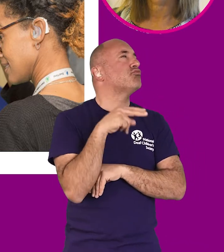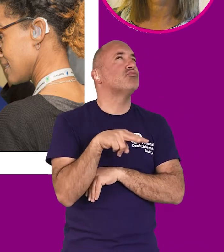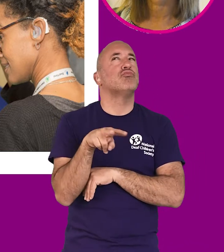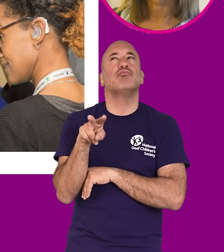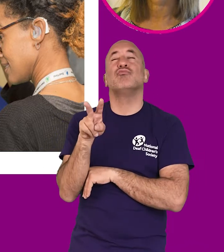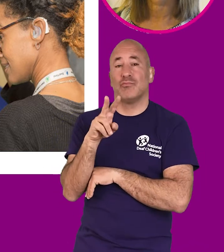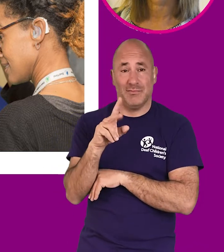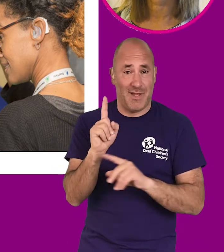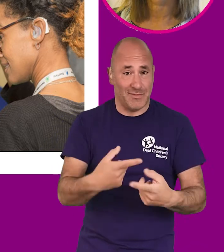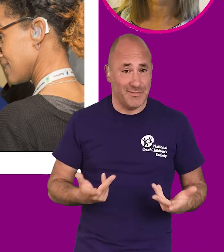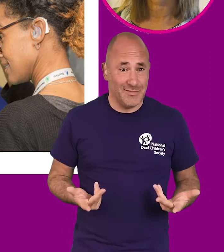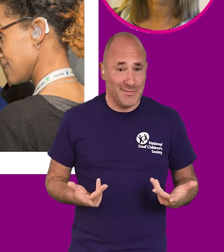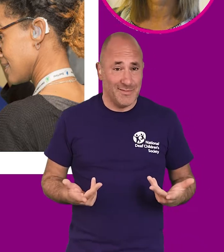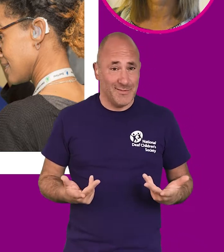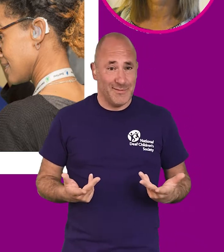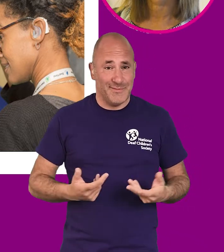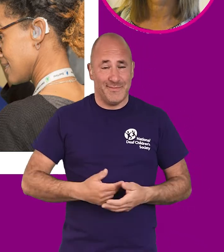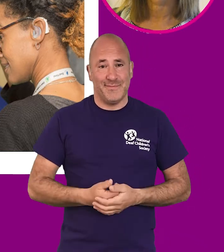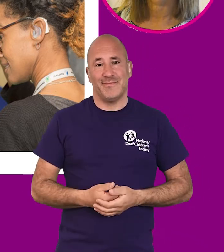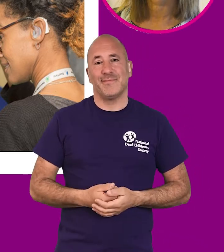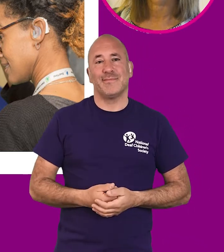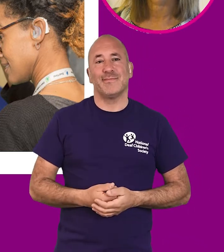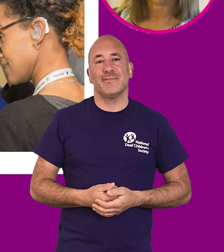anything. They can't just kind of turn off and just listen.